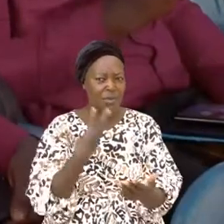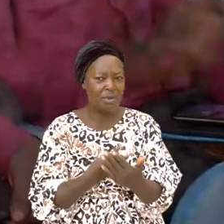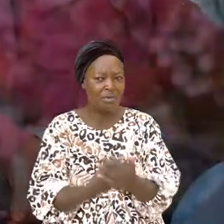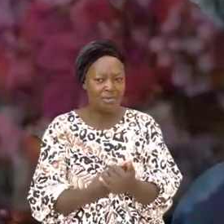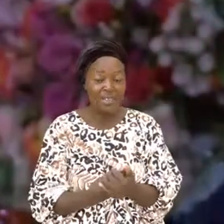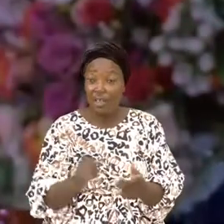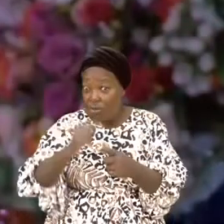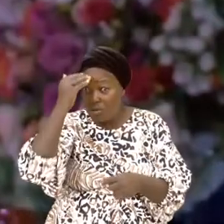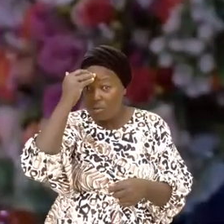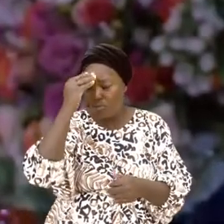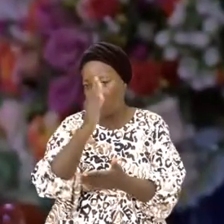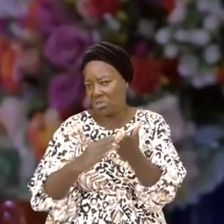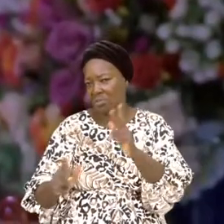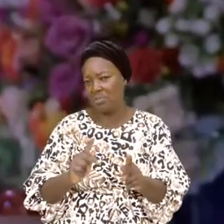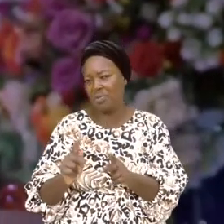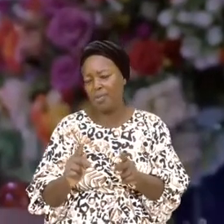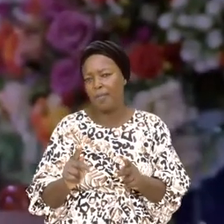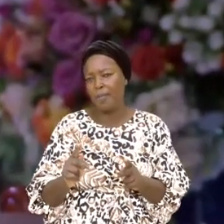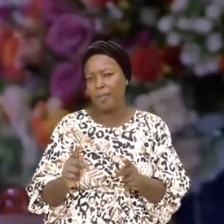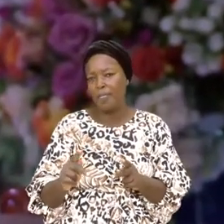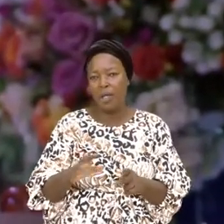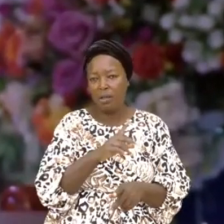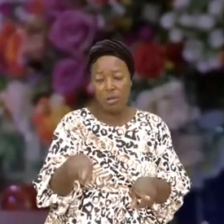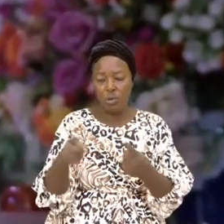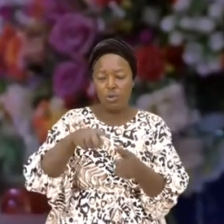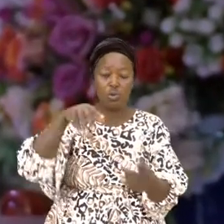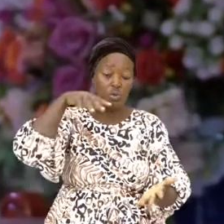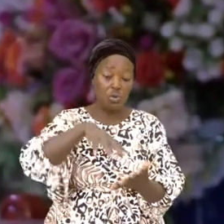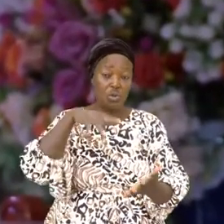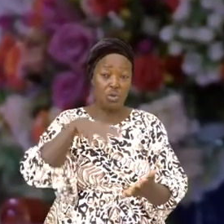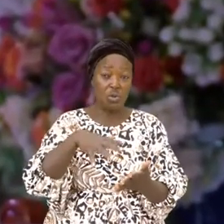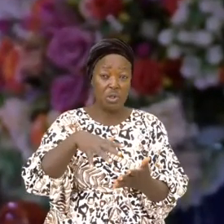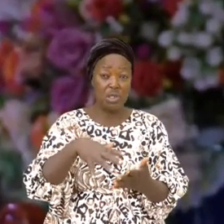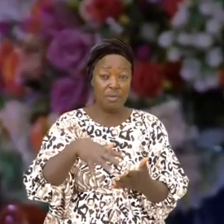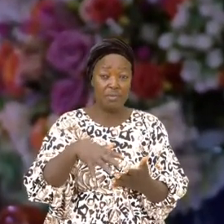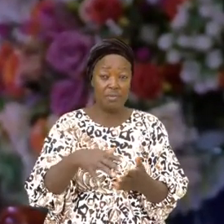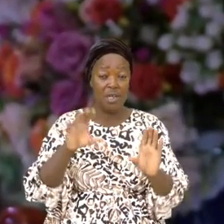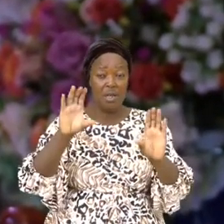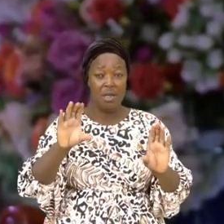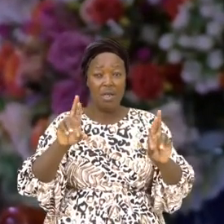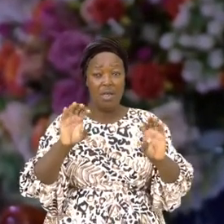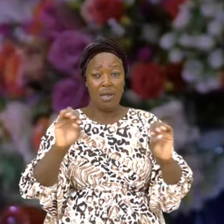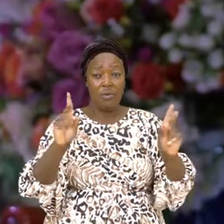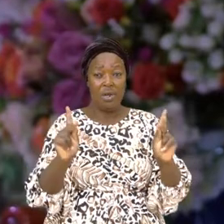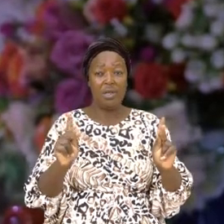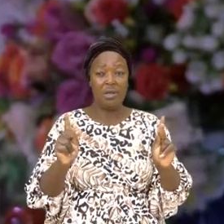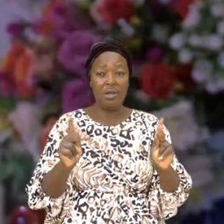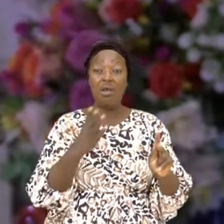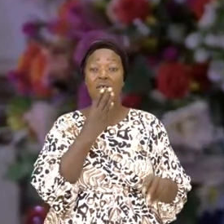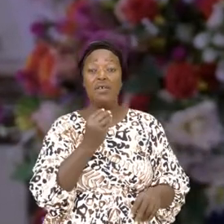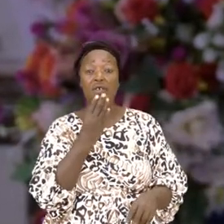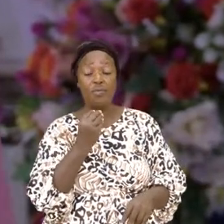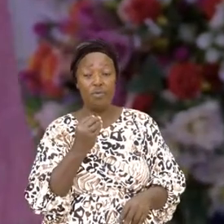You know, some people, they go to study Greek, Hebrew,